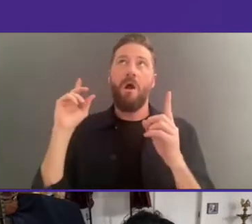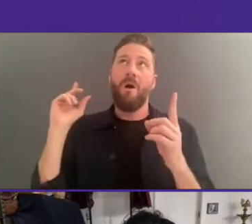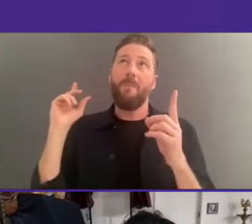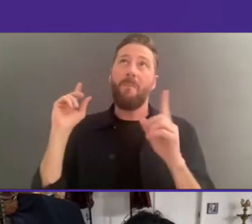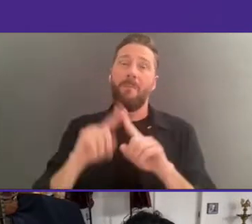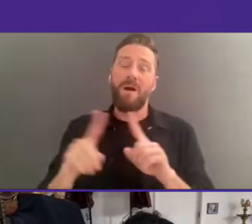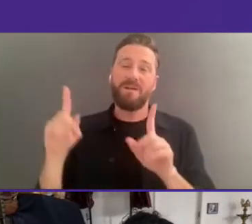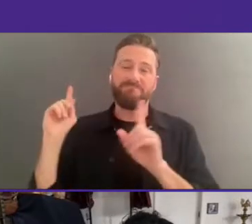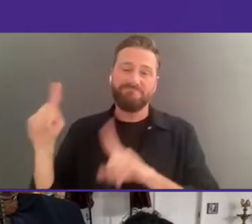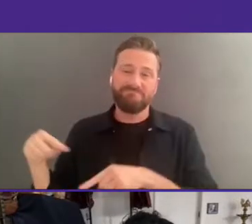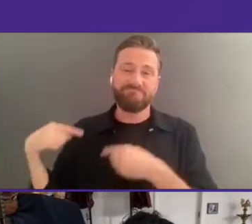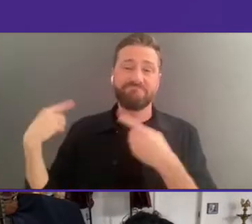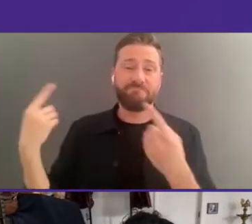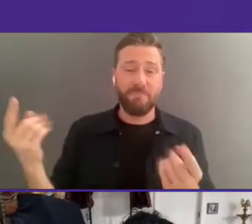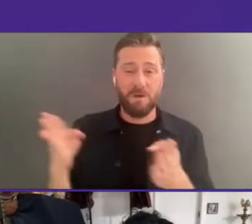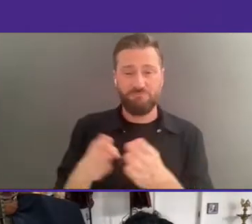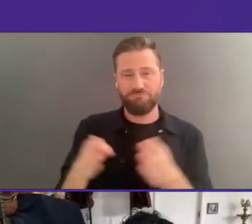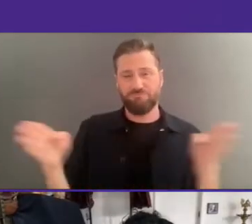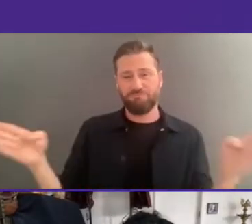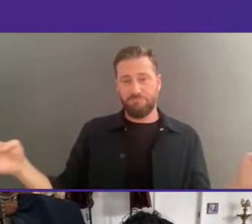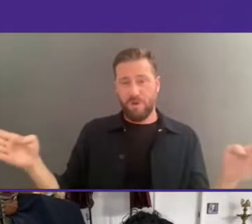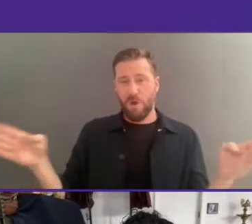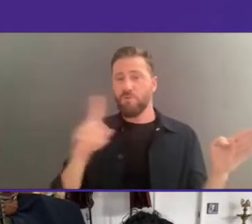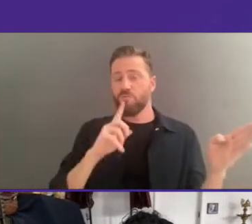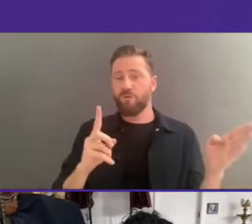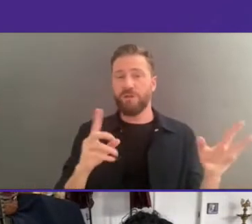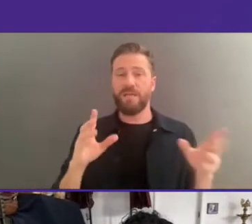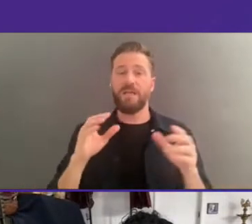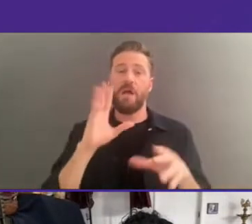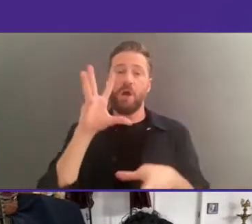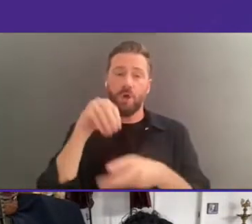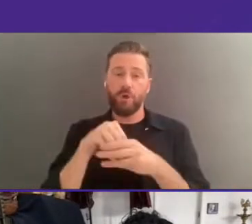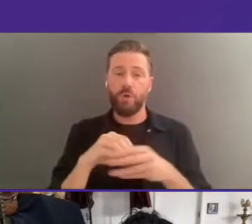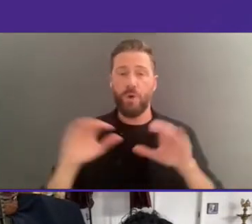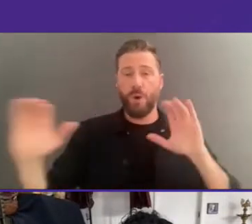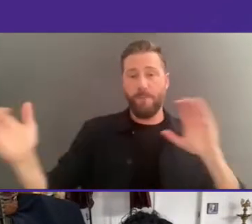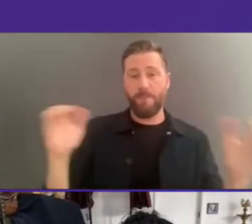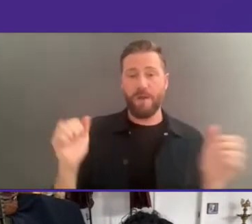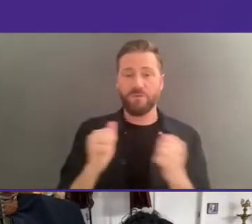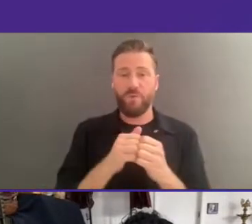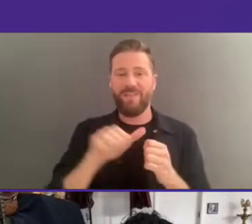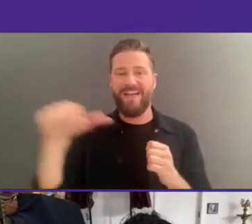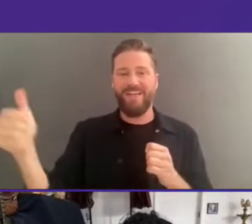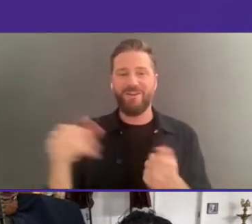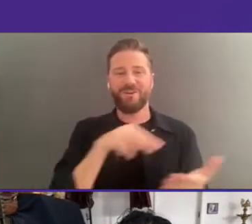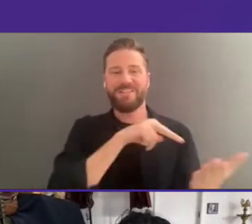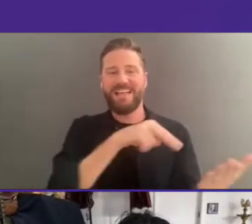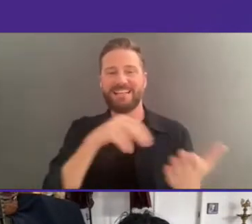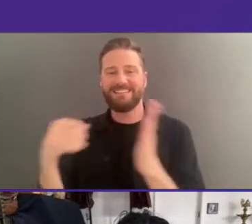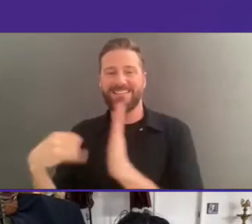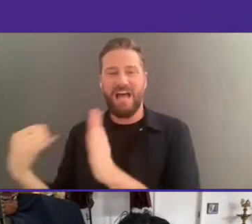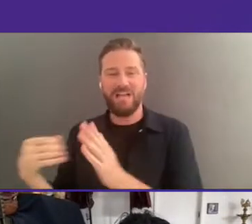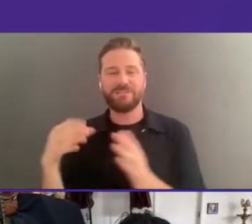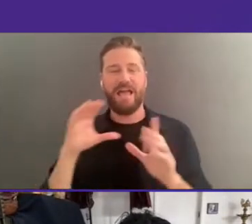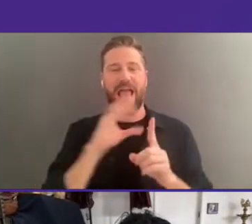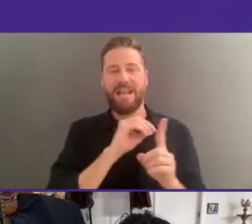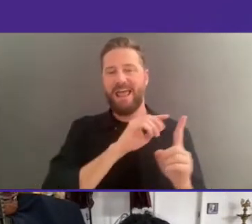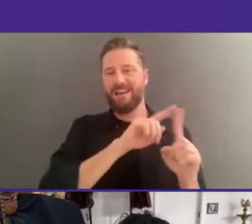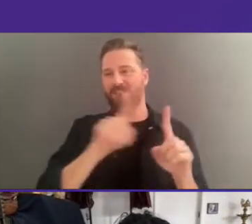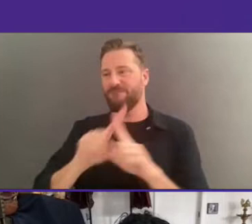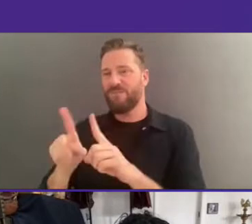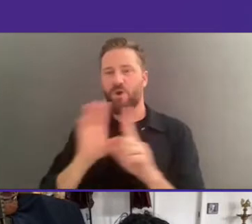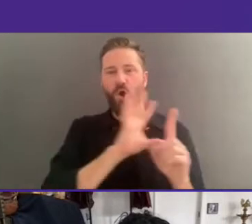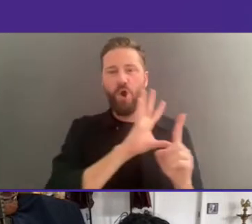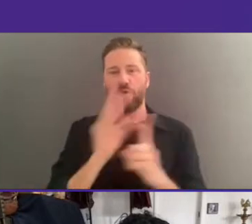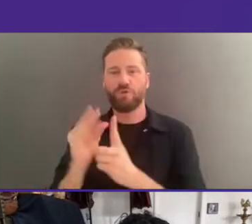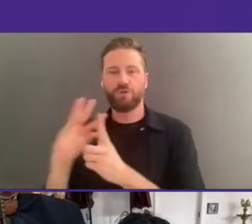the focus to include comparisons with other dance styles and cultures to show that beyond barriers